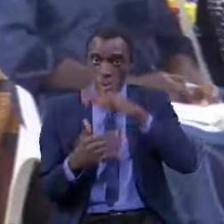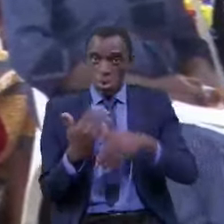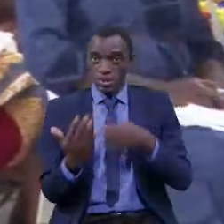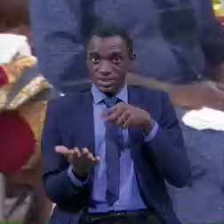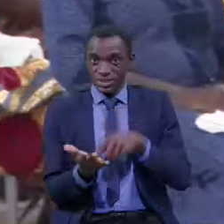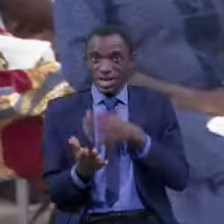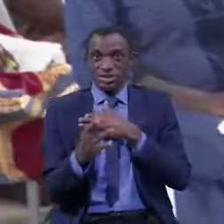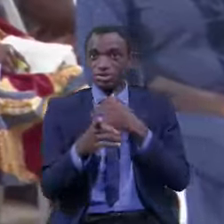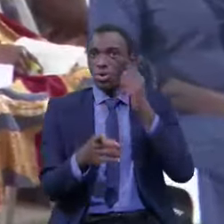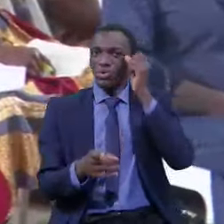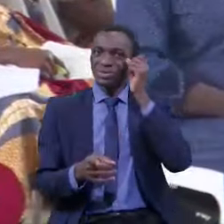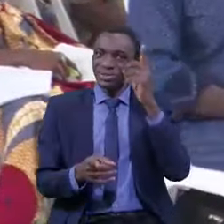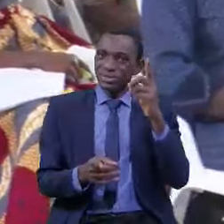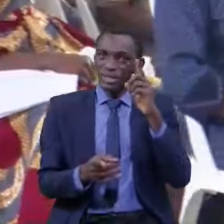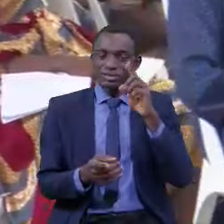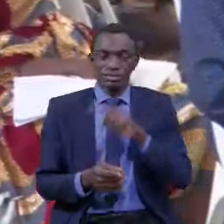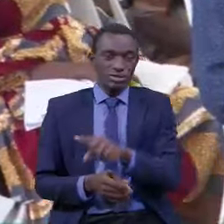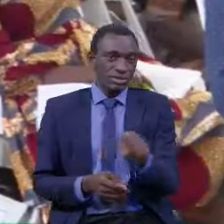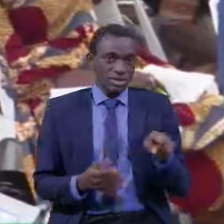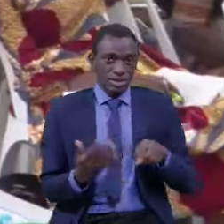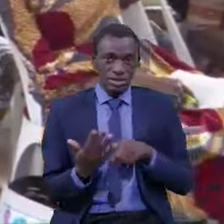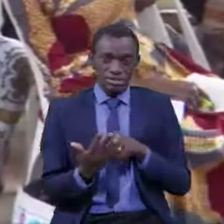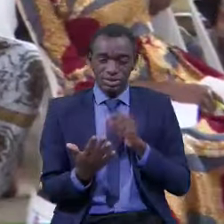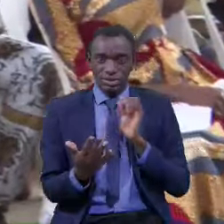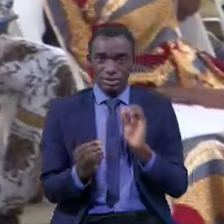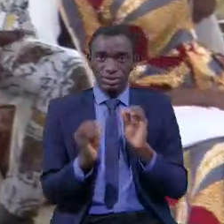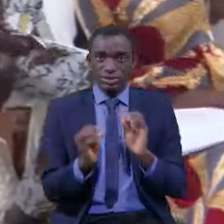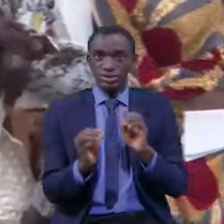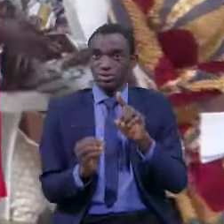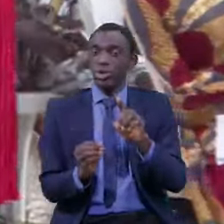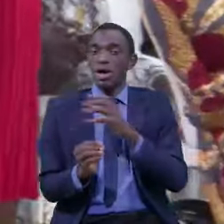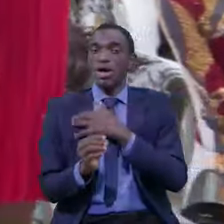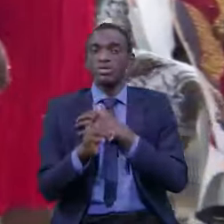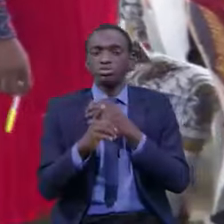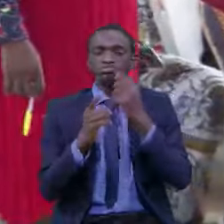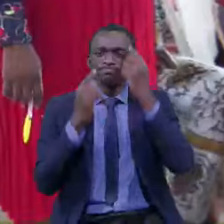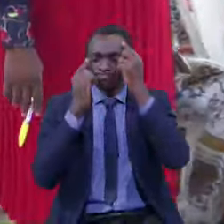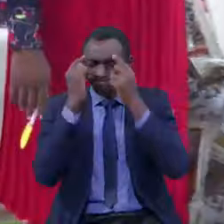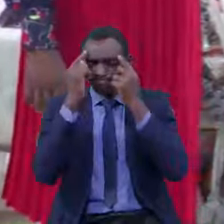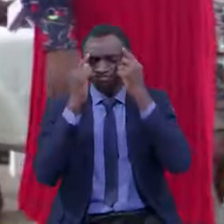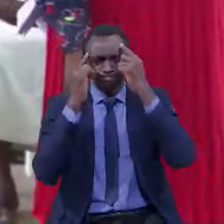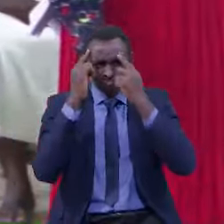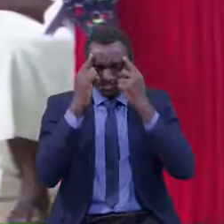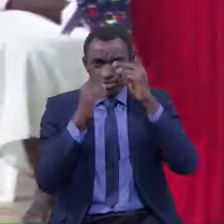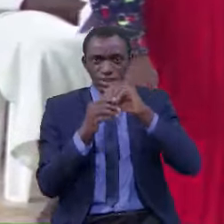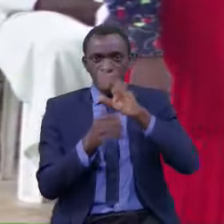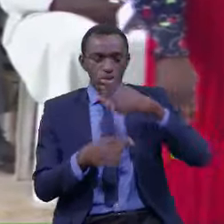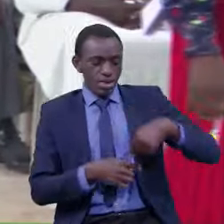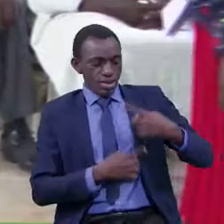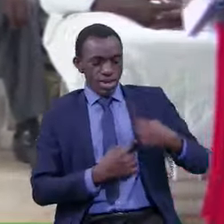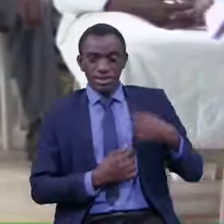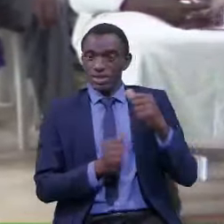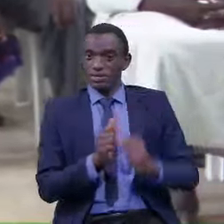you ruminate and meditate on them in your heart every day, the grace